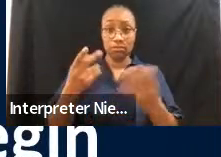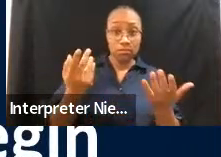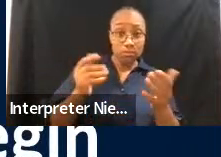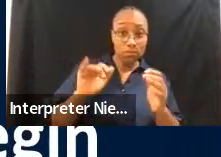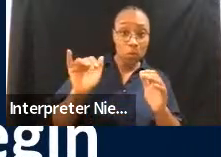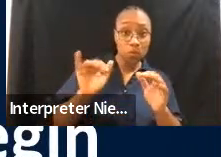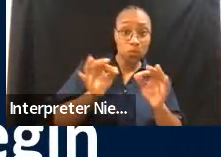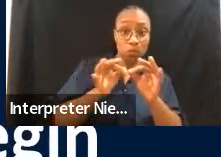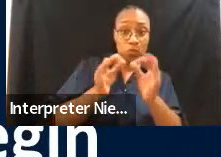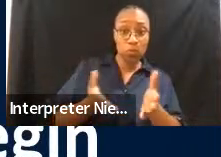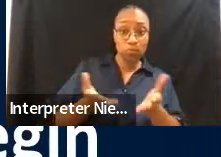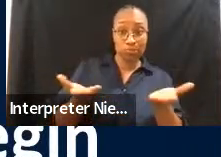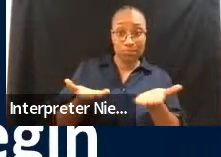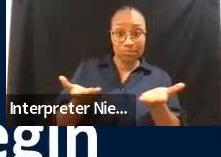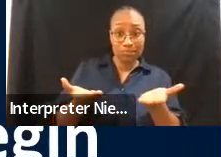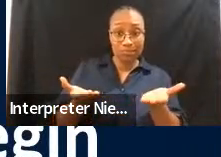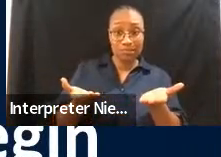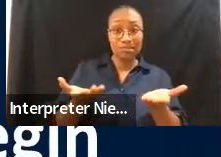for download at